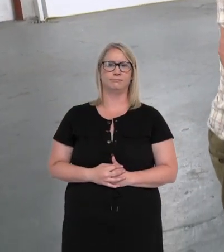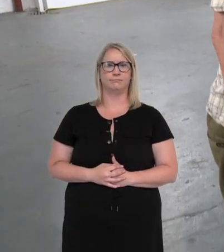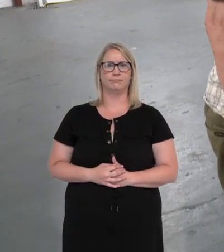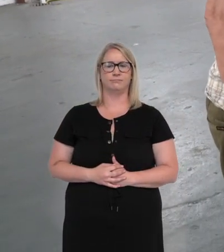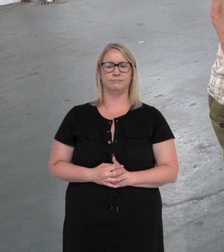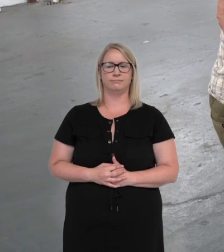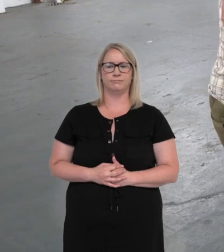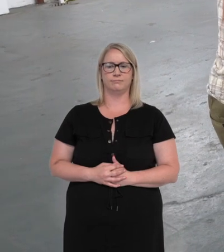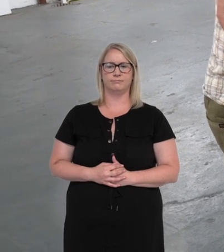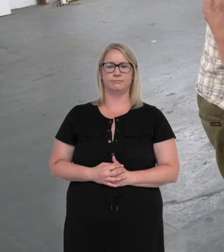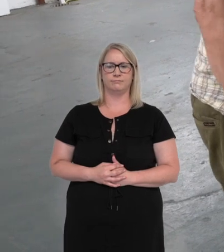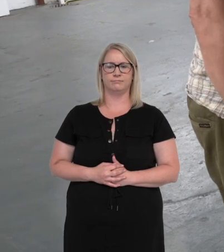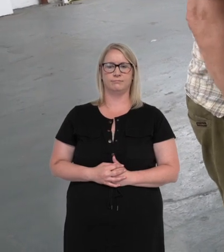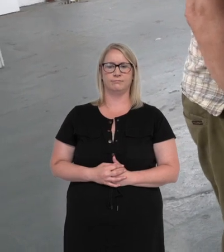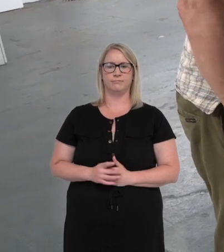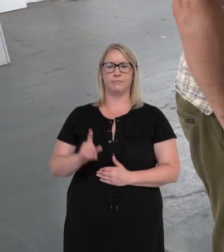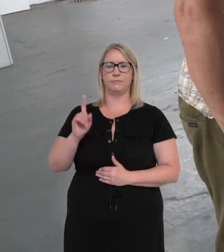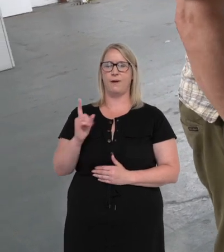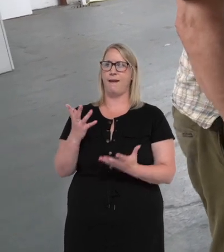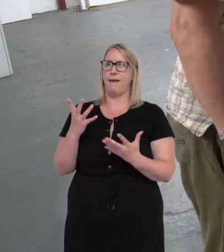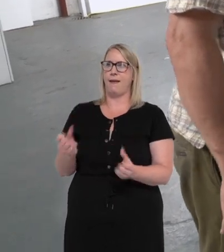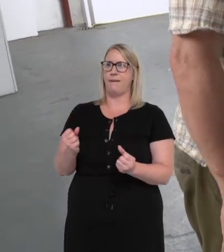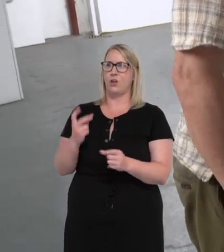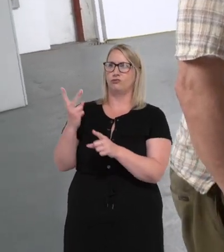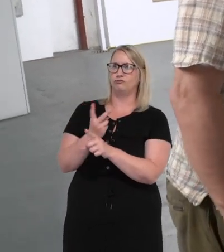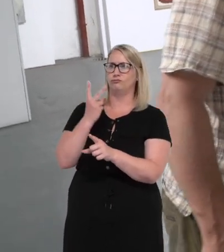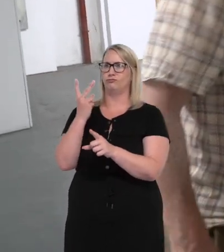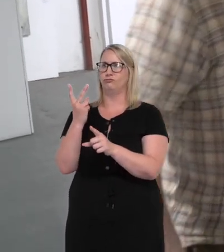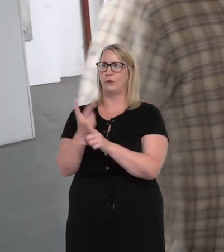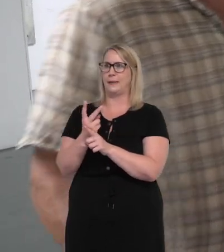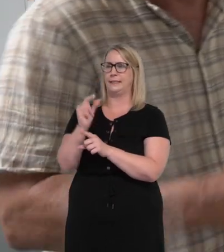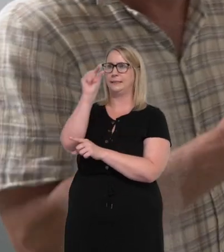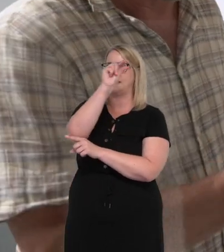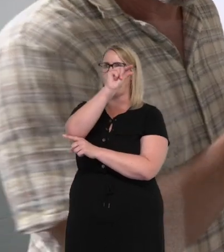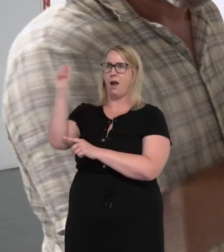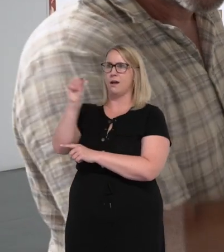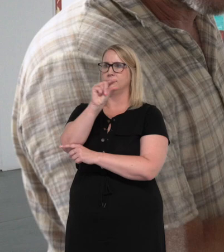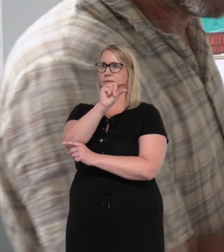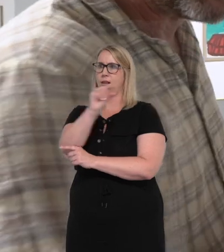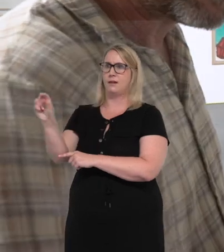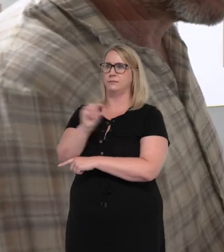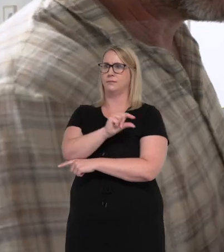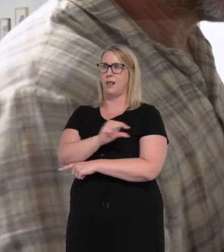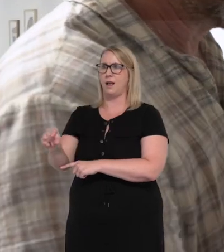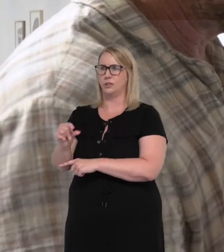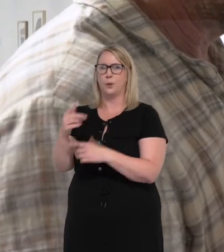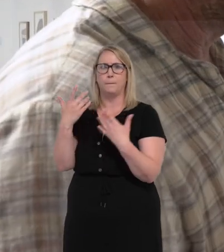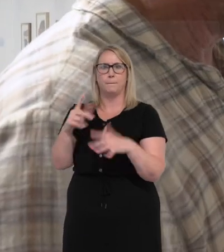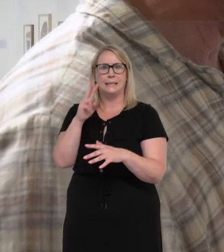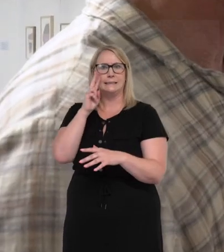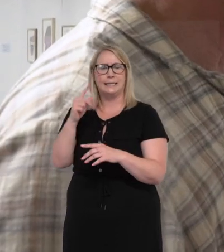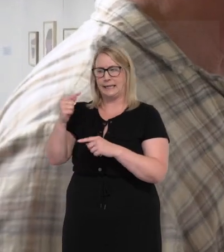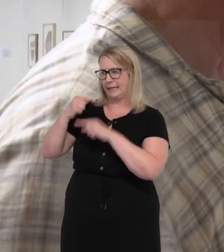with this repetition of grid lines, which he's had from his earlier work.